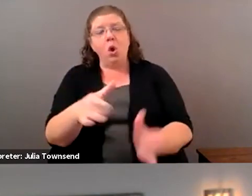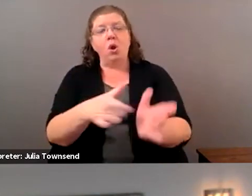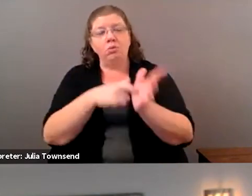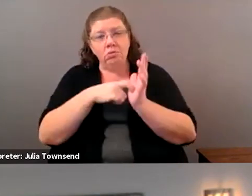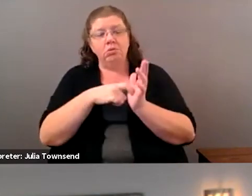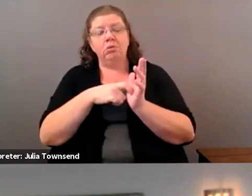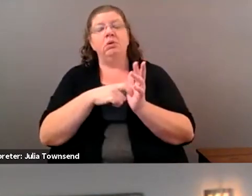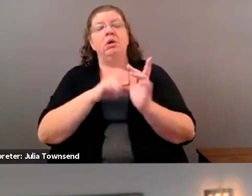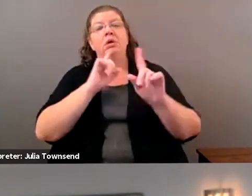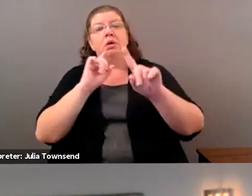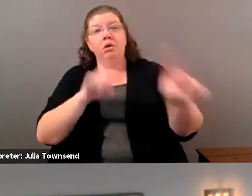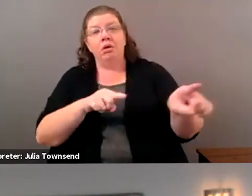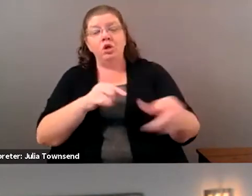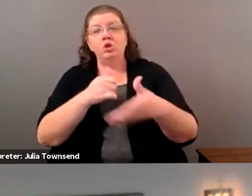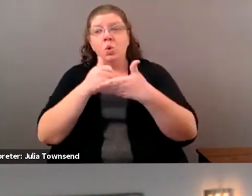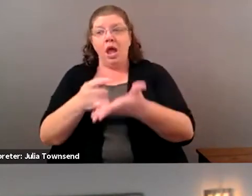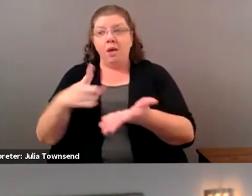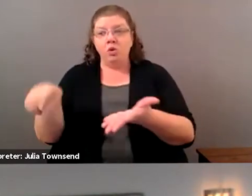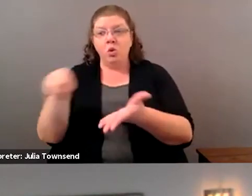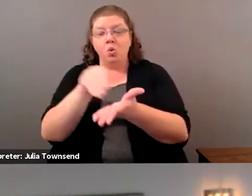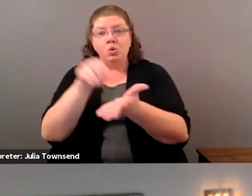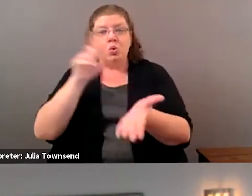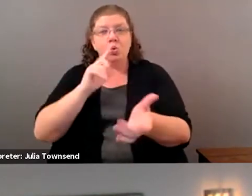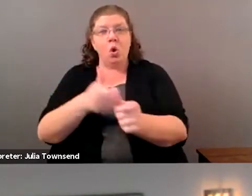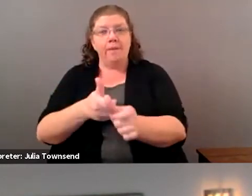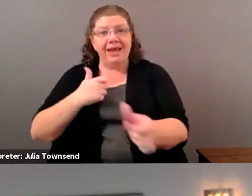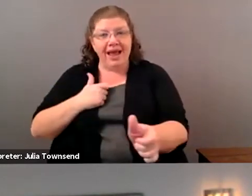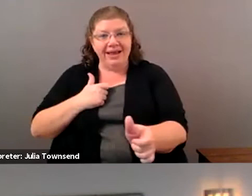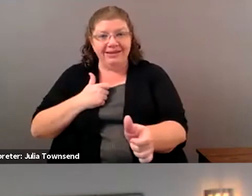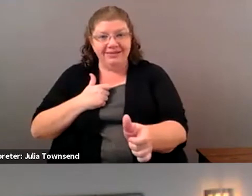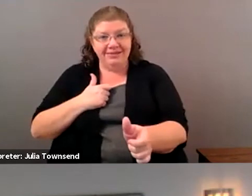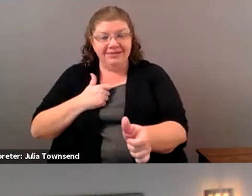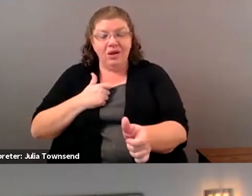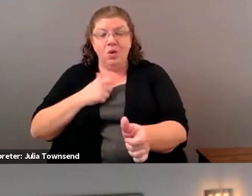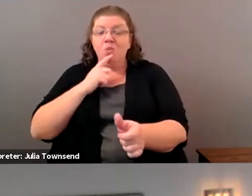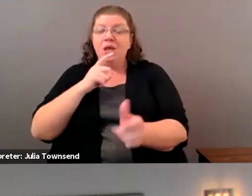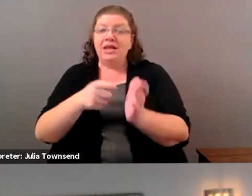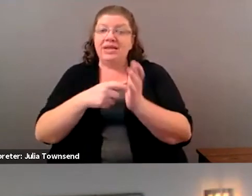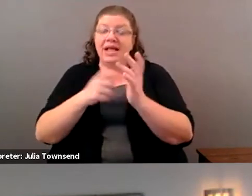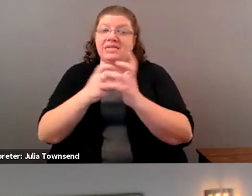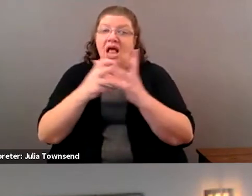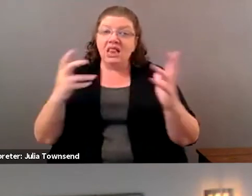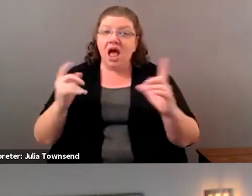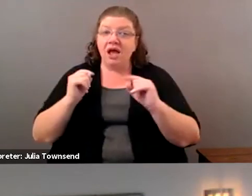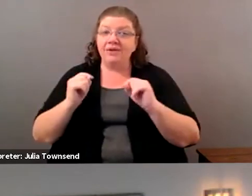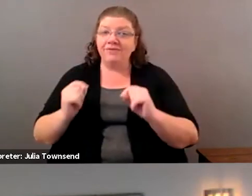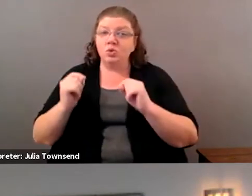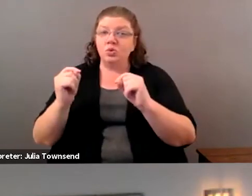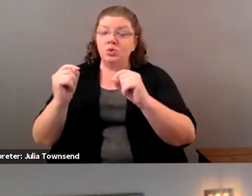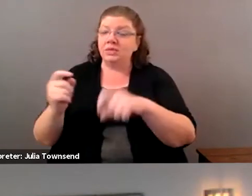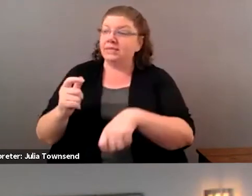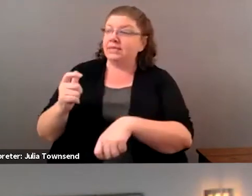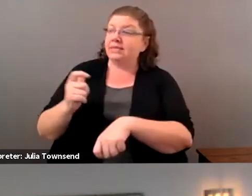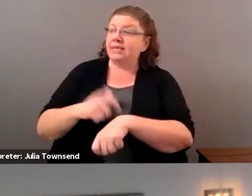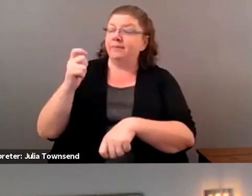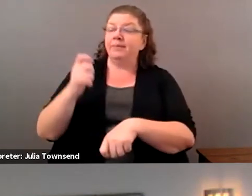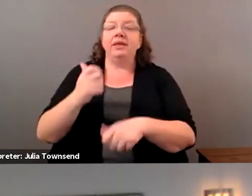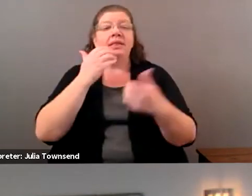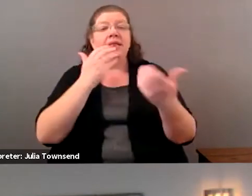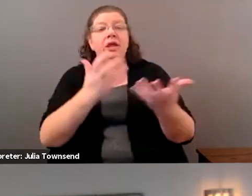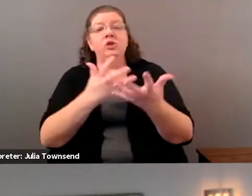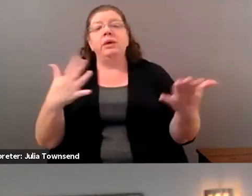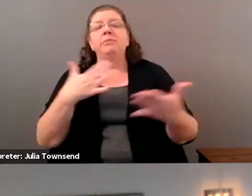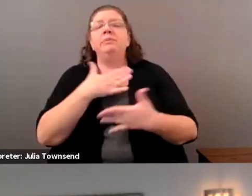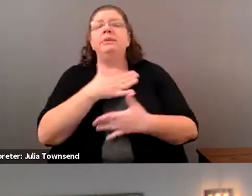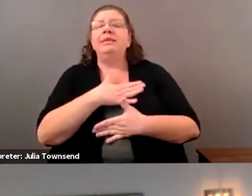students who are behind. And as it is, it takes a lot of tutoring to help people make it up. Thank you so much. And please